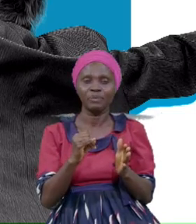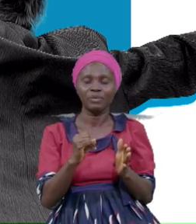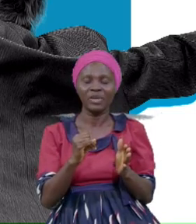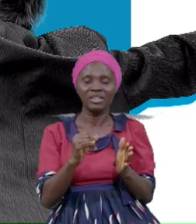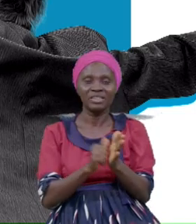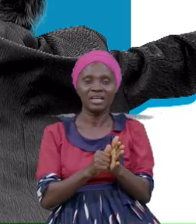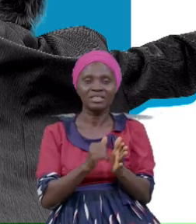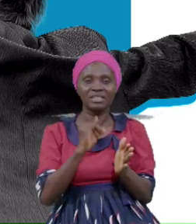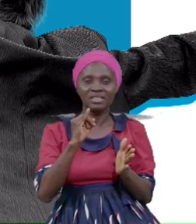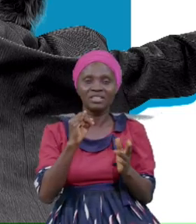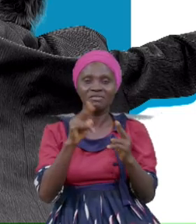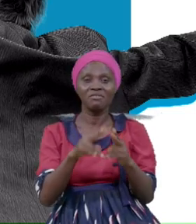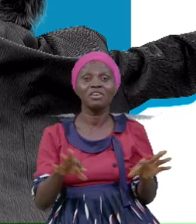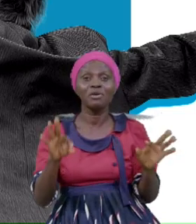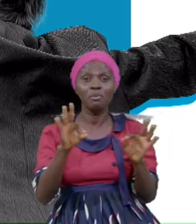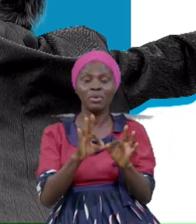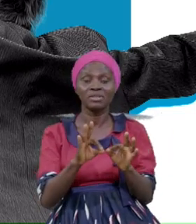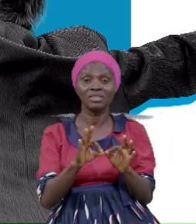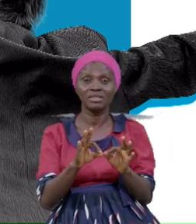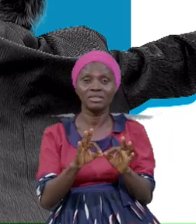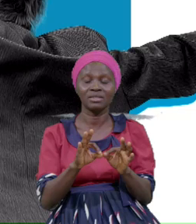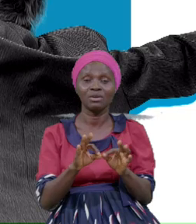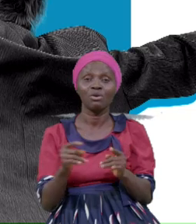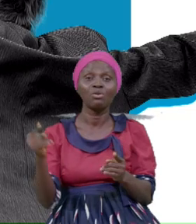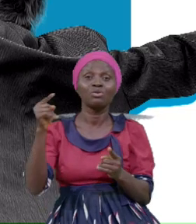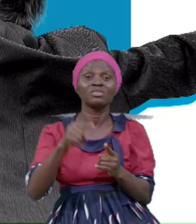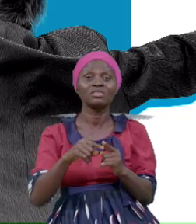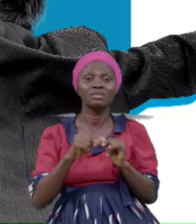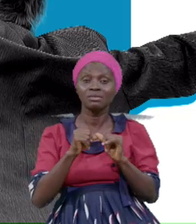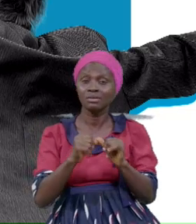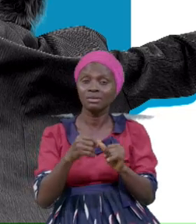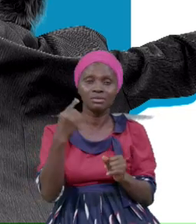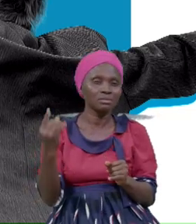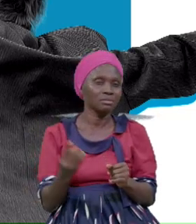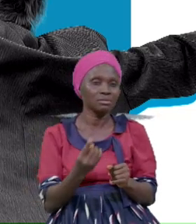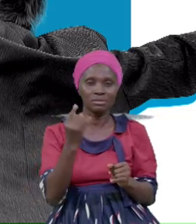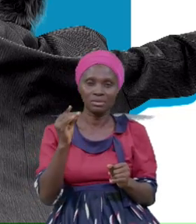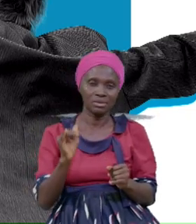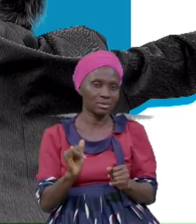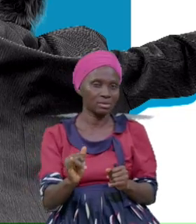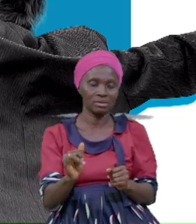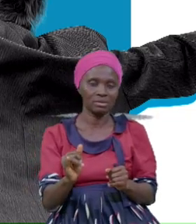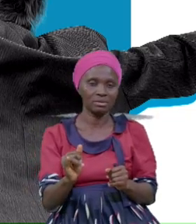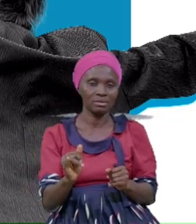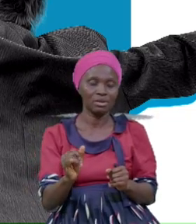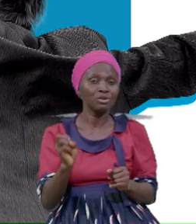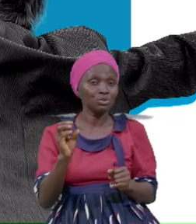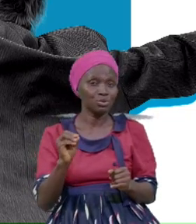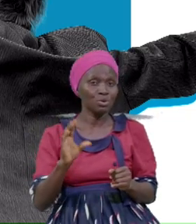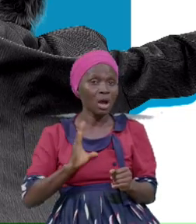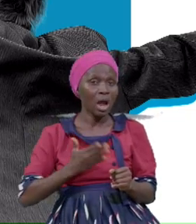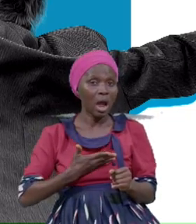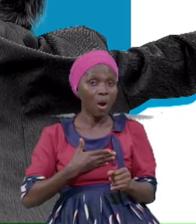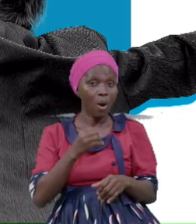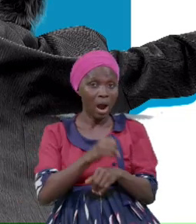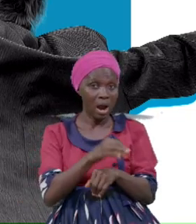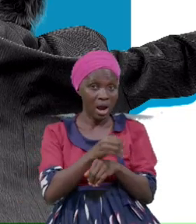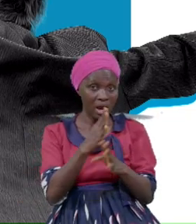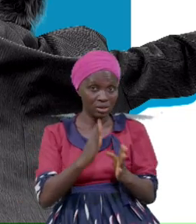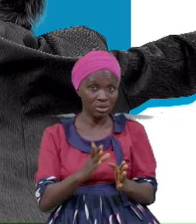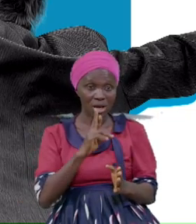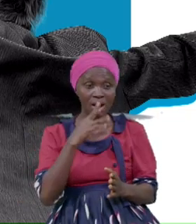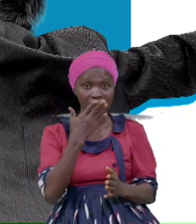And so, our counselors are by your side. They are there to get your